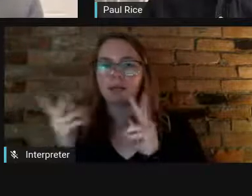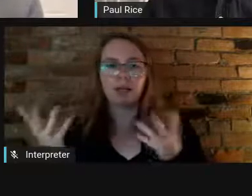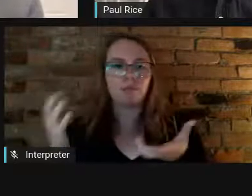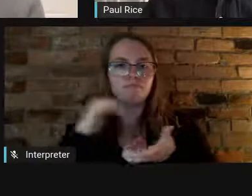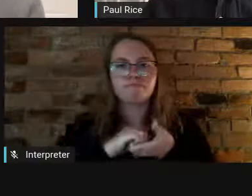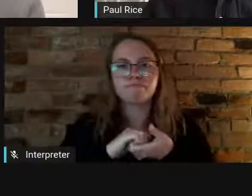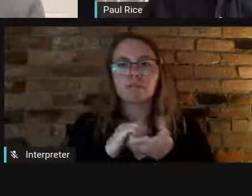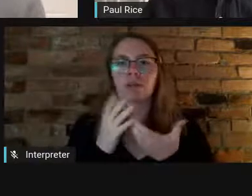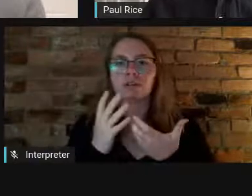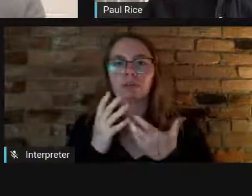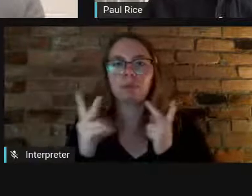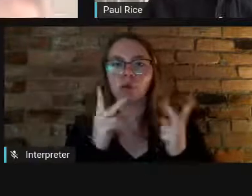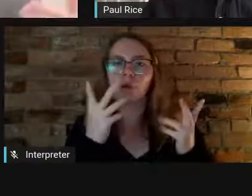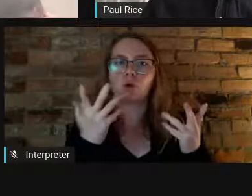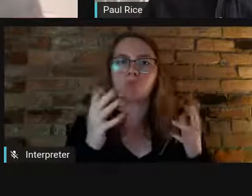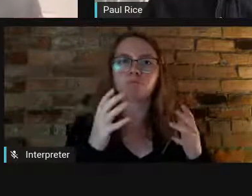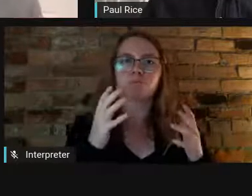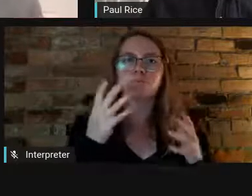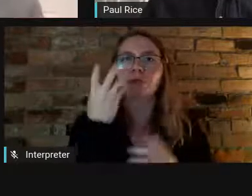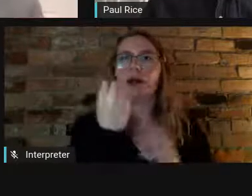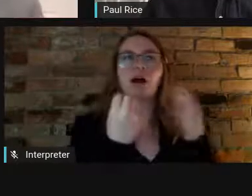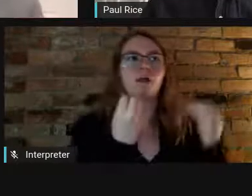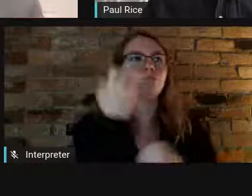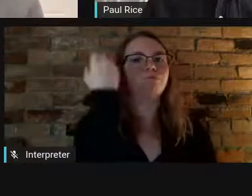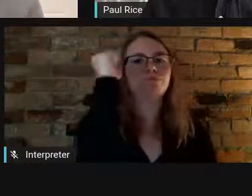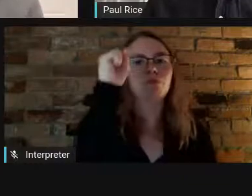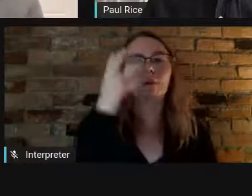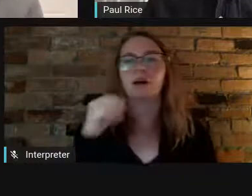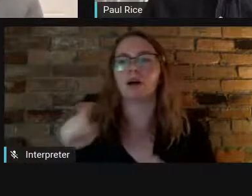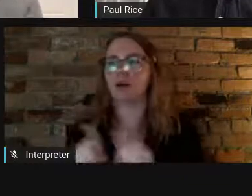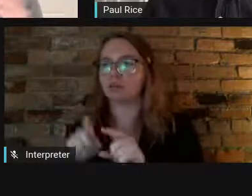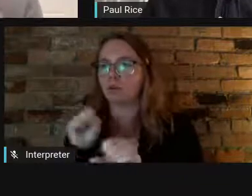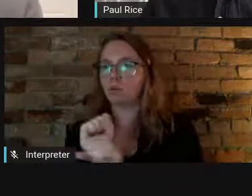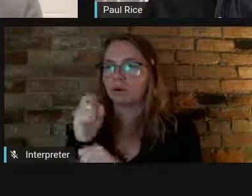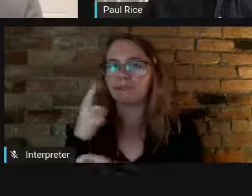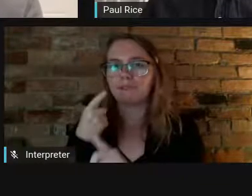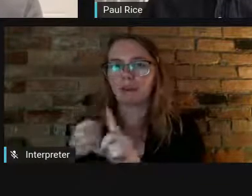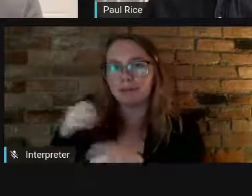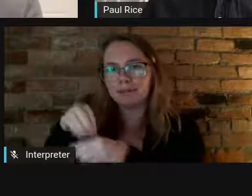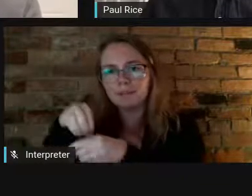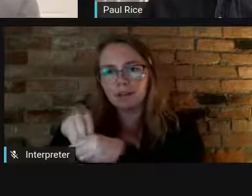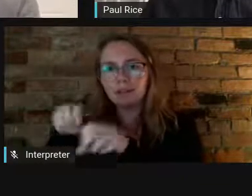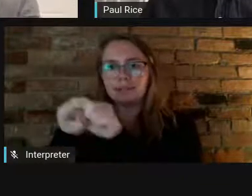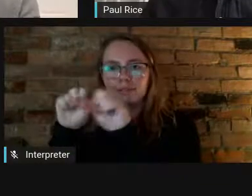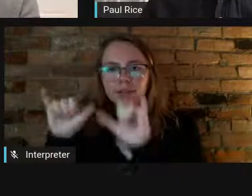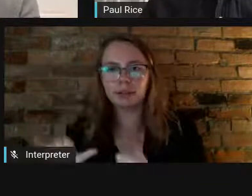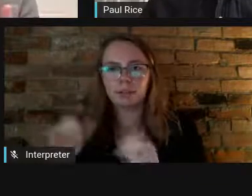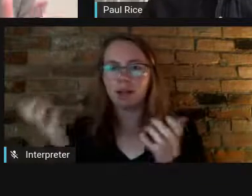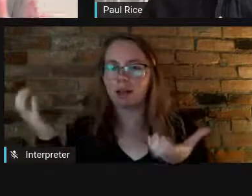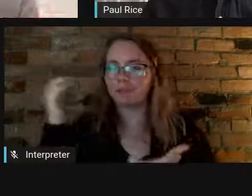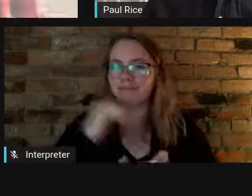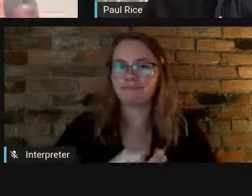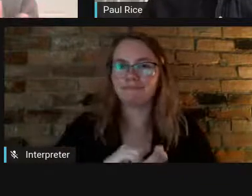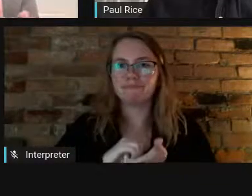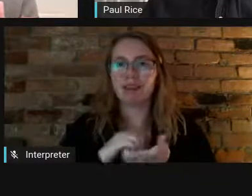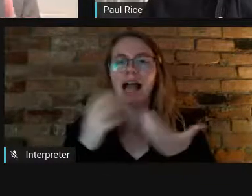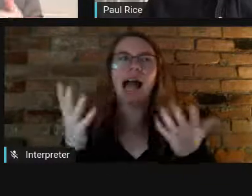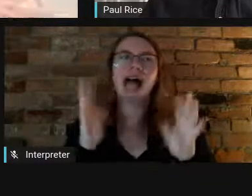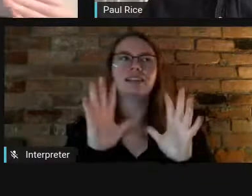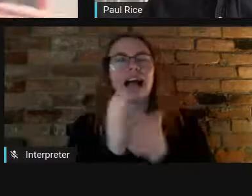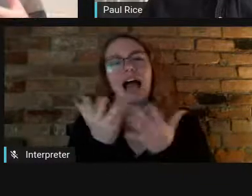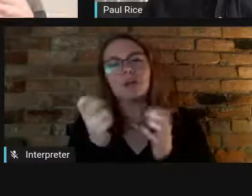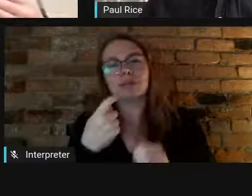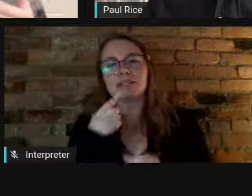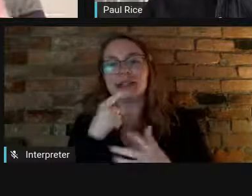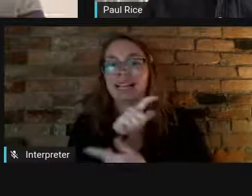APA, and then the pressure that was happening from outside. And it was really those two working, I won't say hand in hand, because